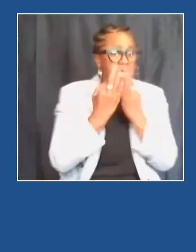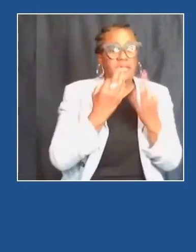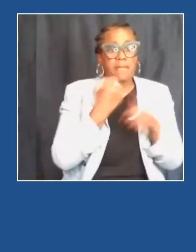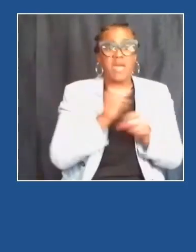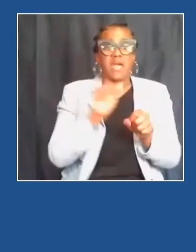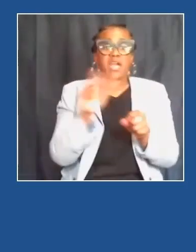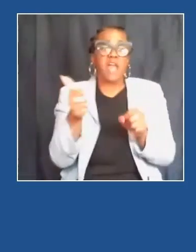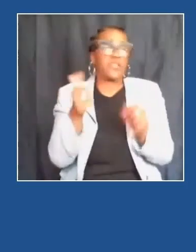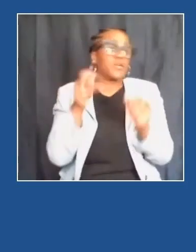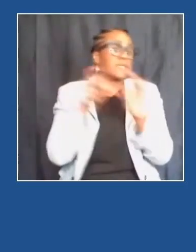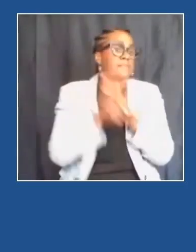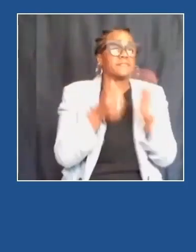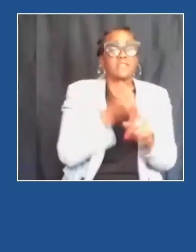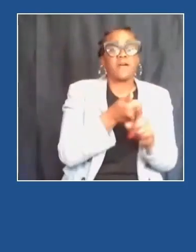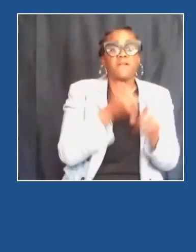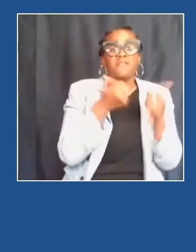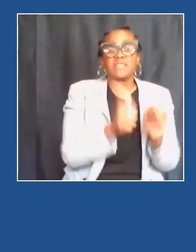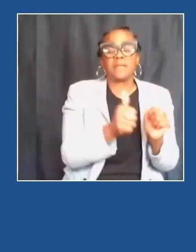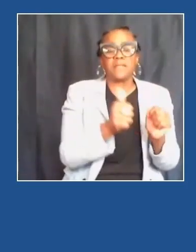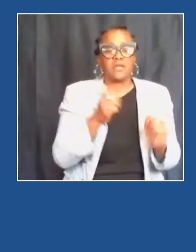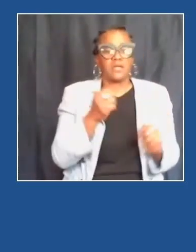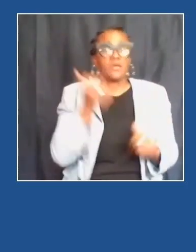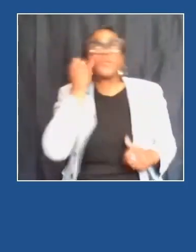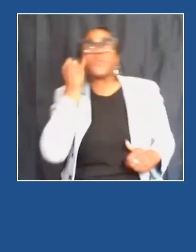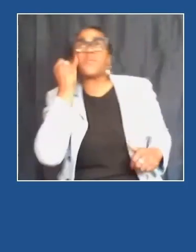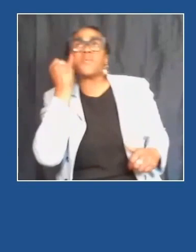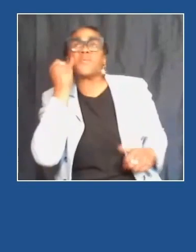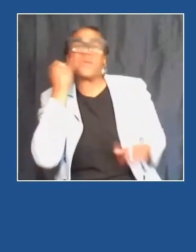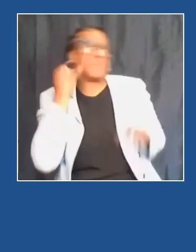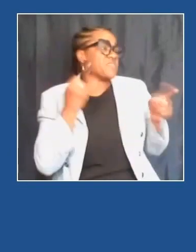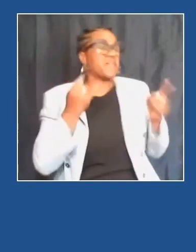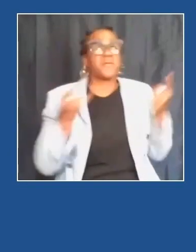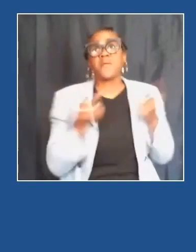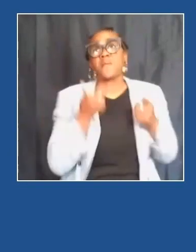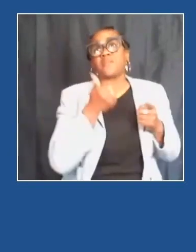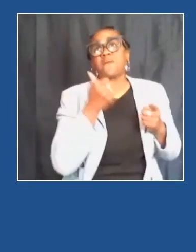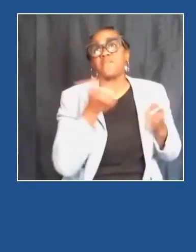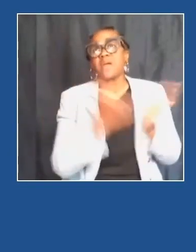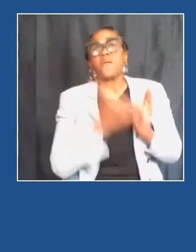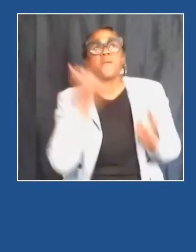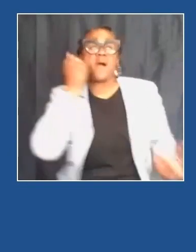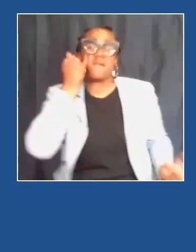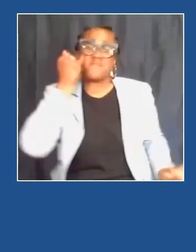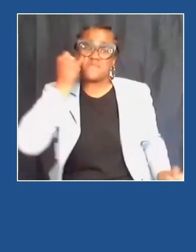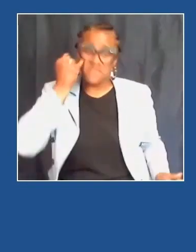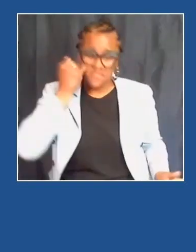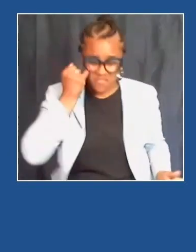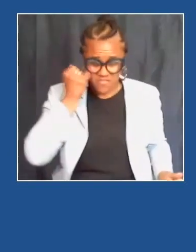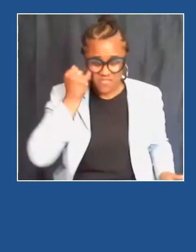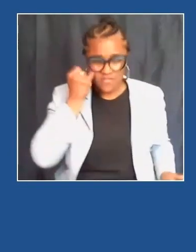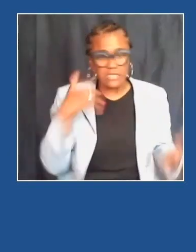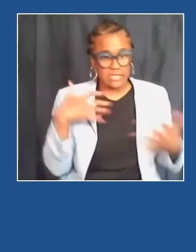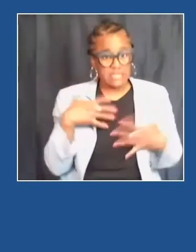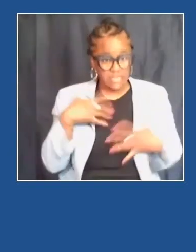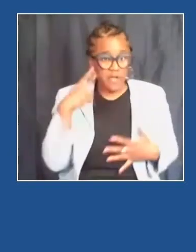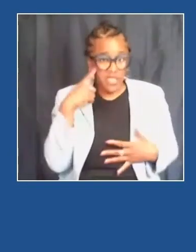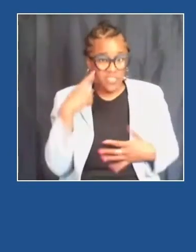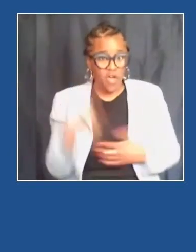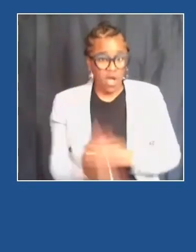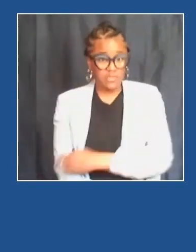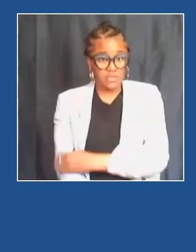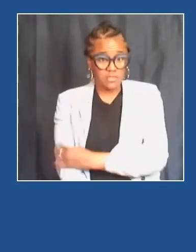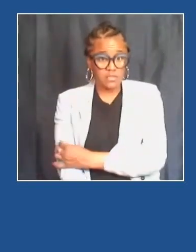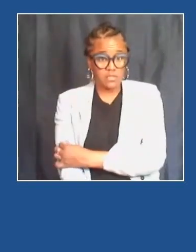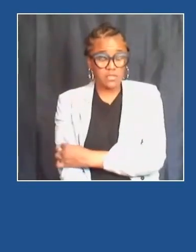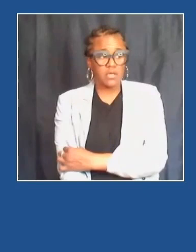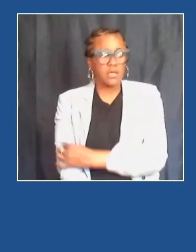suicide attempt? What if my loved one self-harms again? Very scary thought, right? And